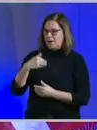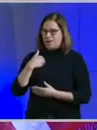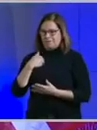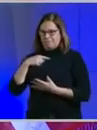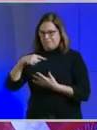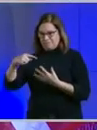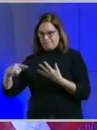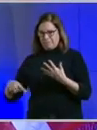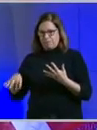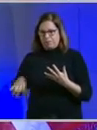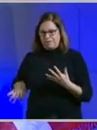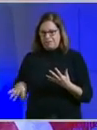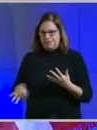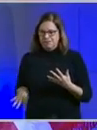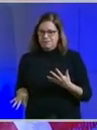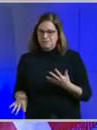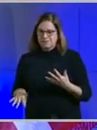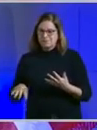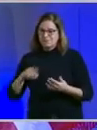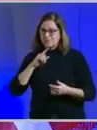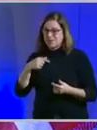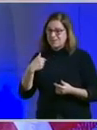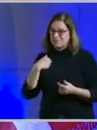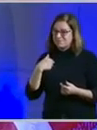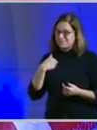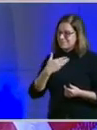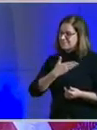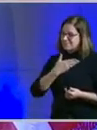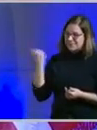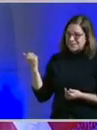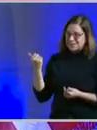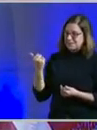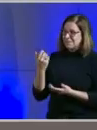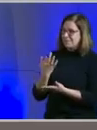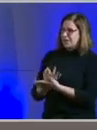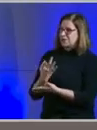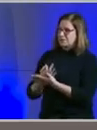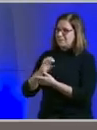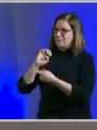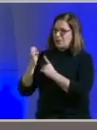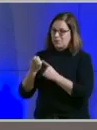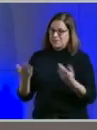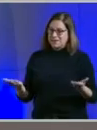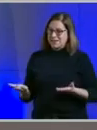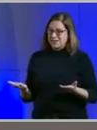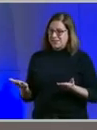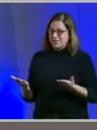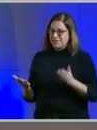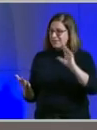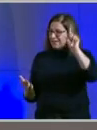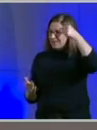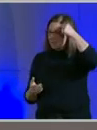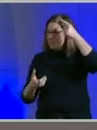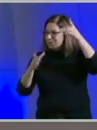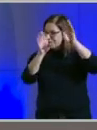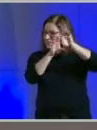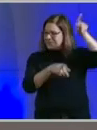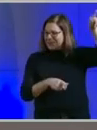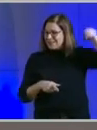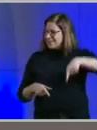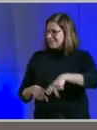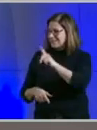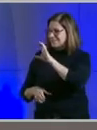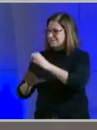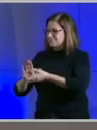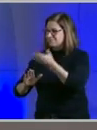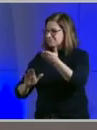in some of the best financial condition, in spite of what you're hearing on the news about the government shutdown. We are in some of the best financial condition of